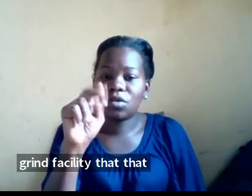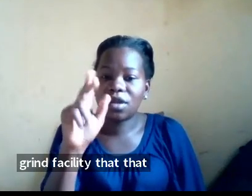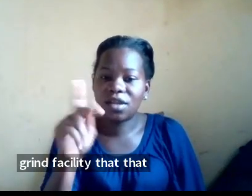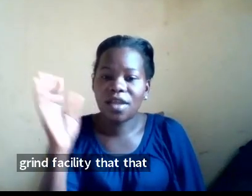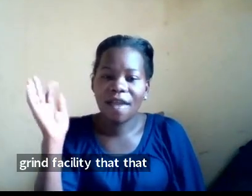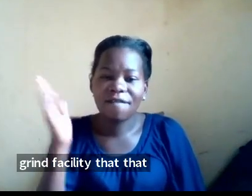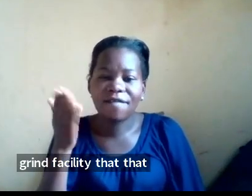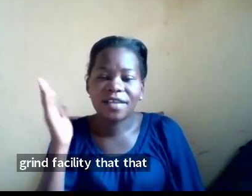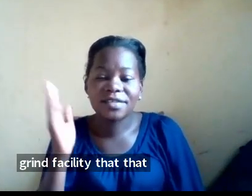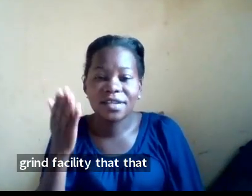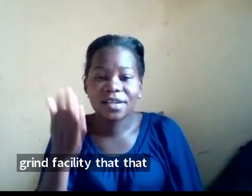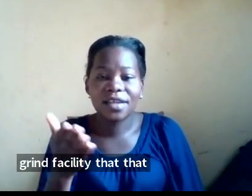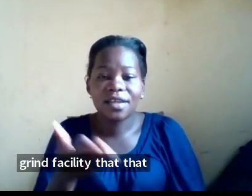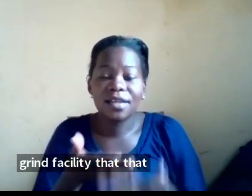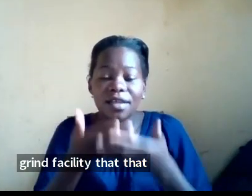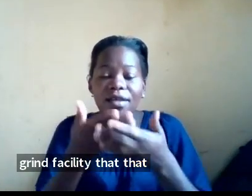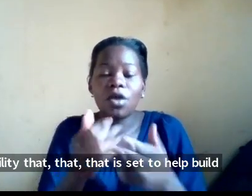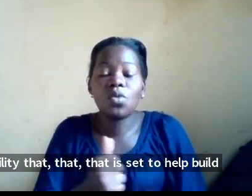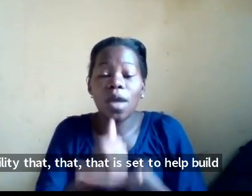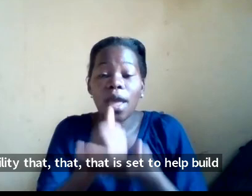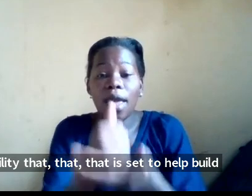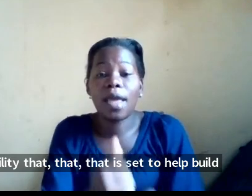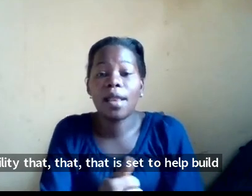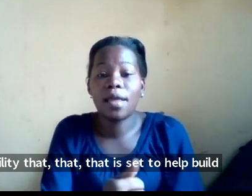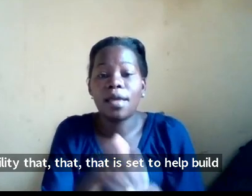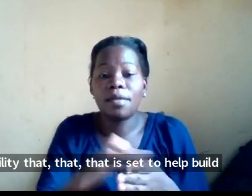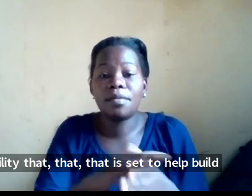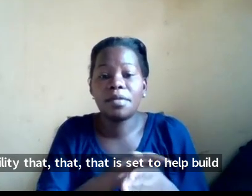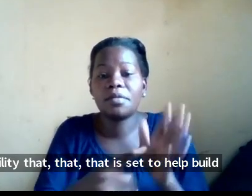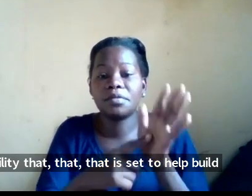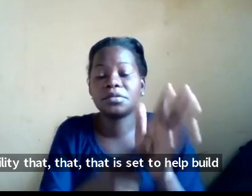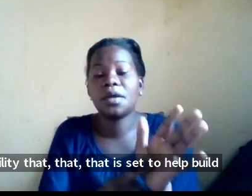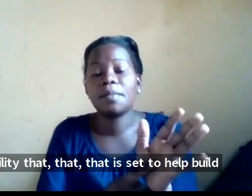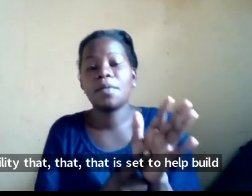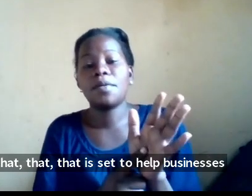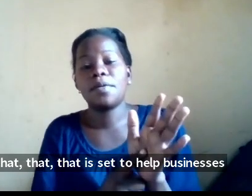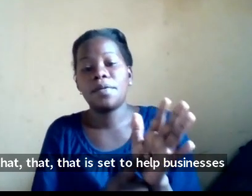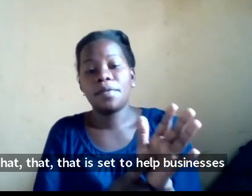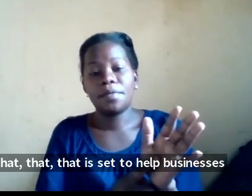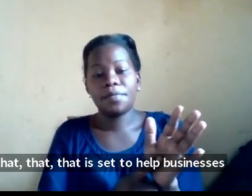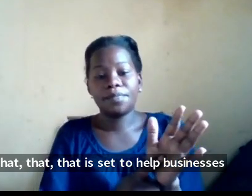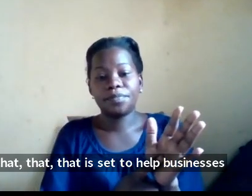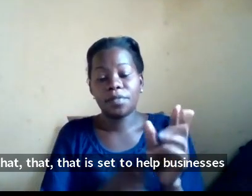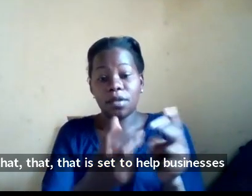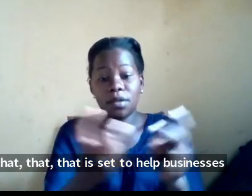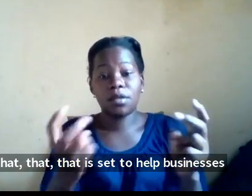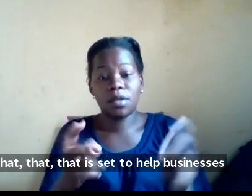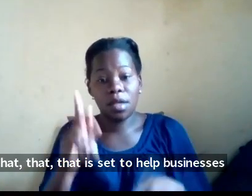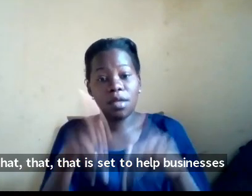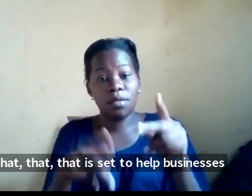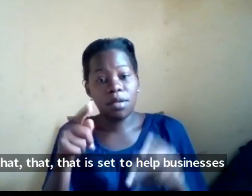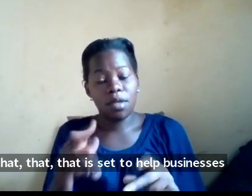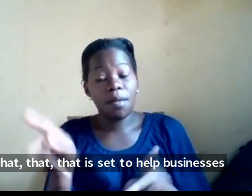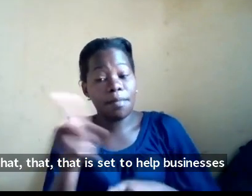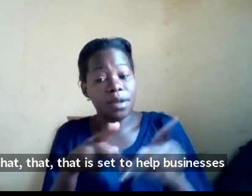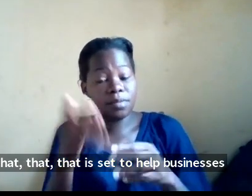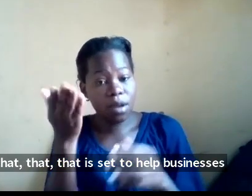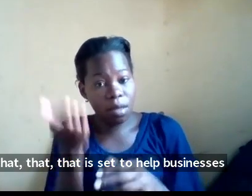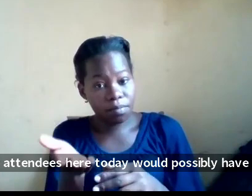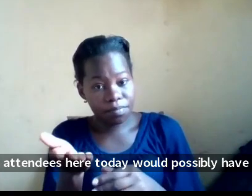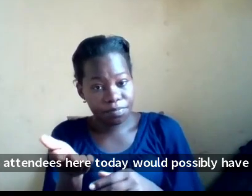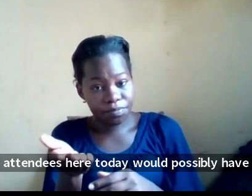that is set to help businesses like some of the attendees here today would possibly have.